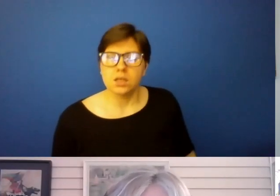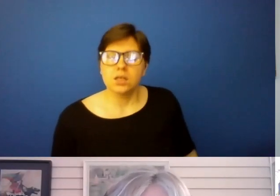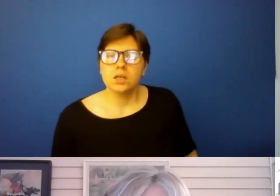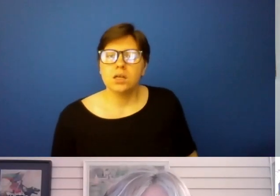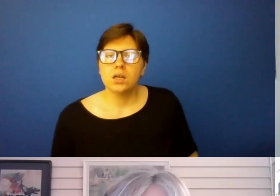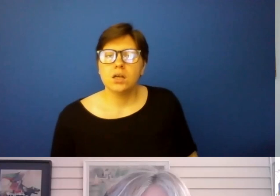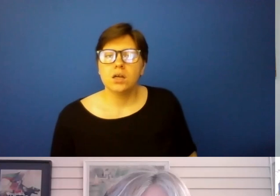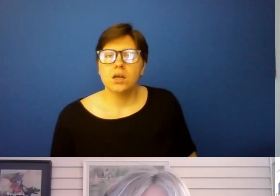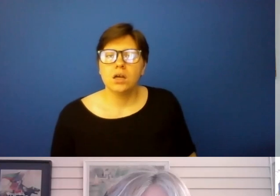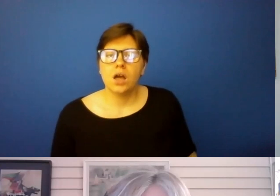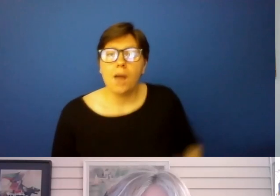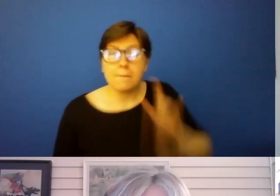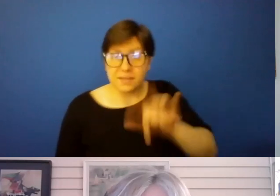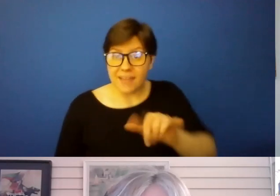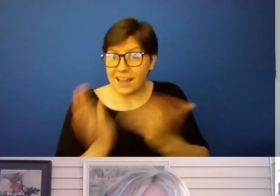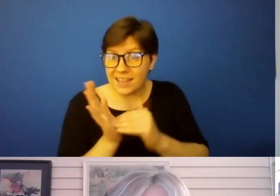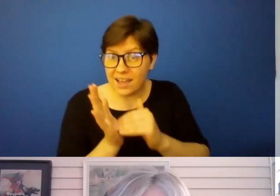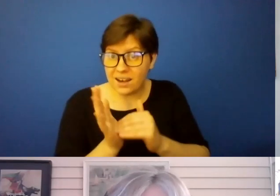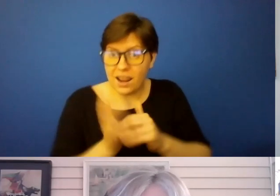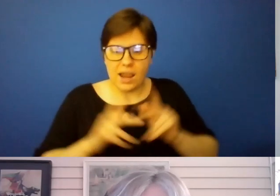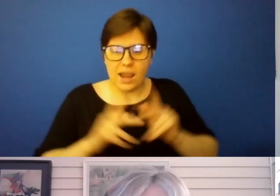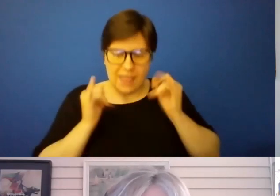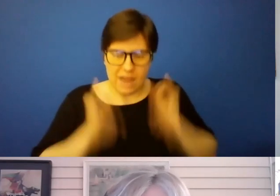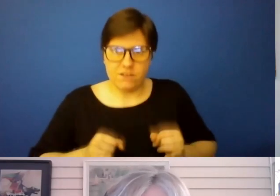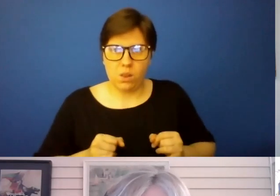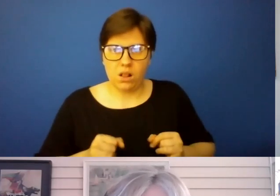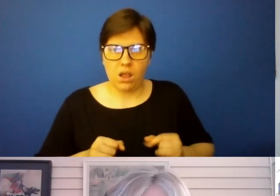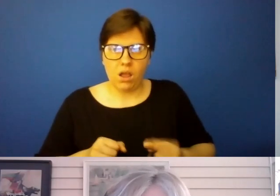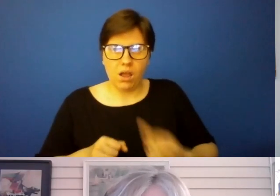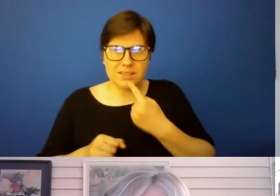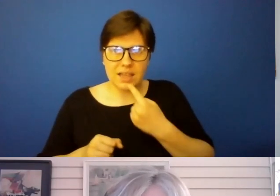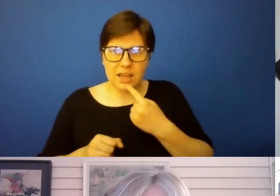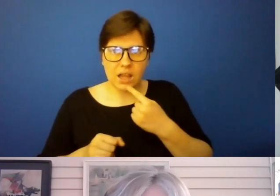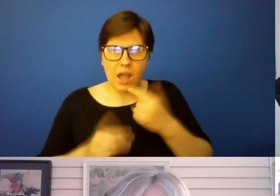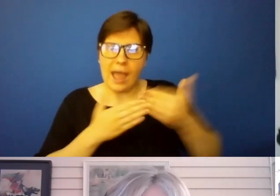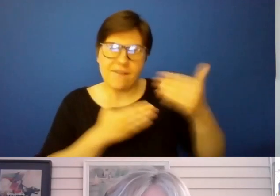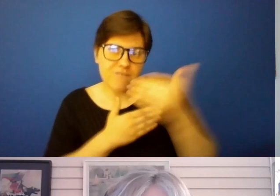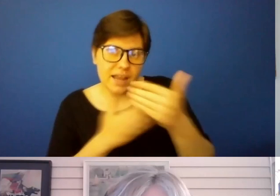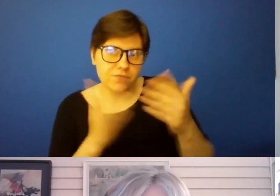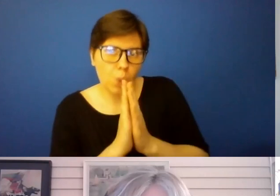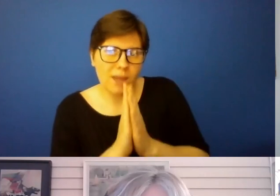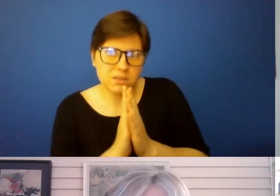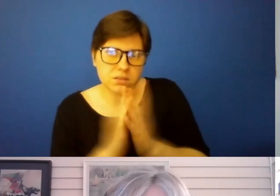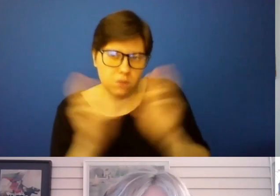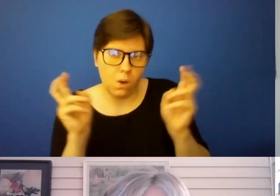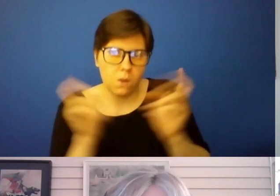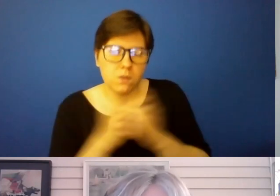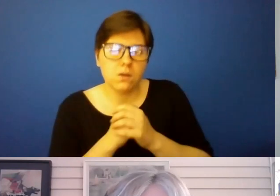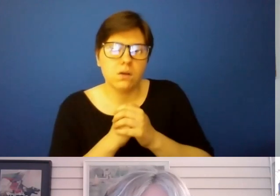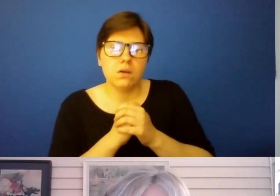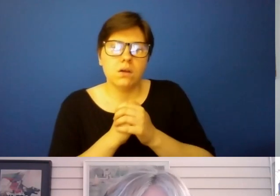But that's the person, right? Writing in it, making in it what we call an advance request in the